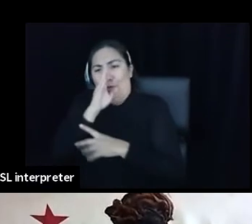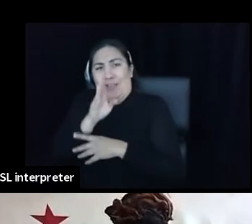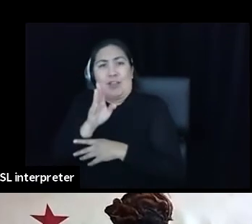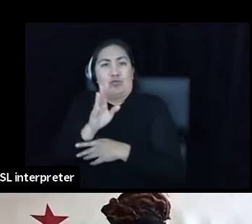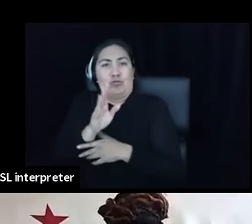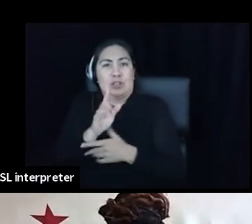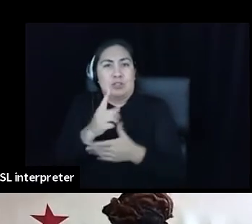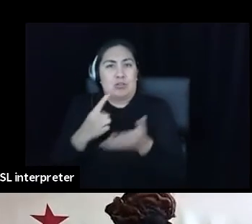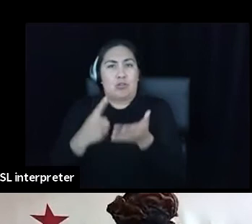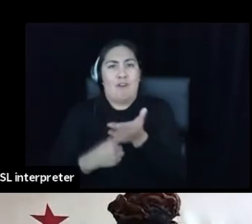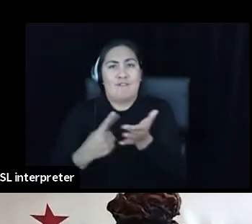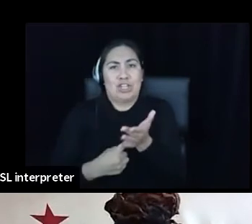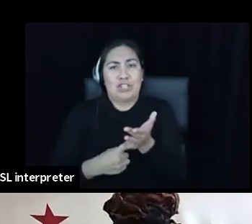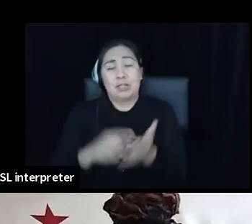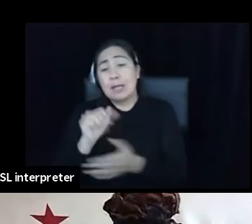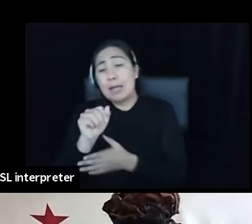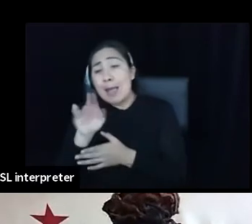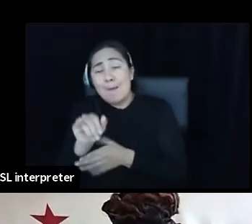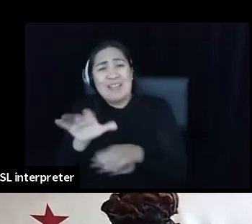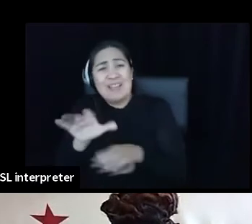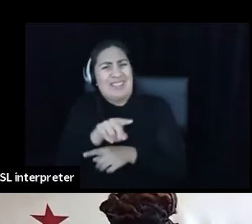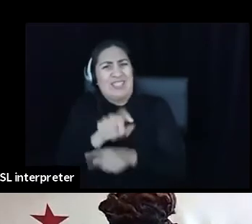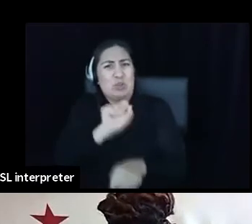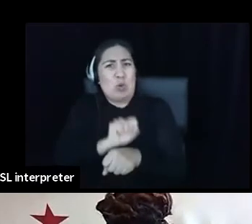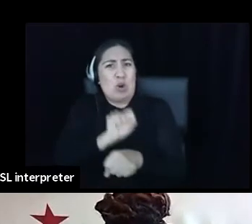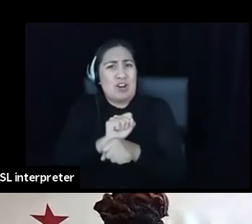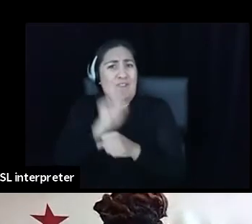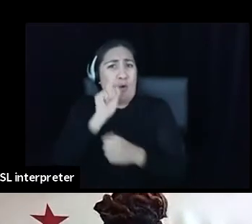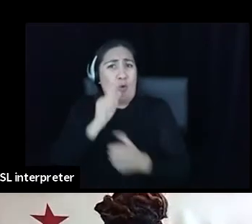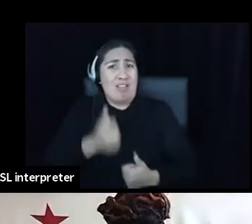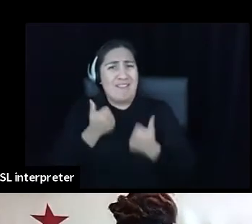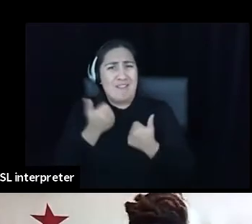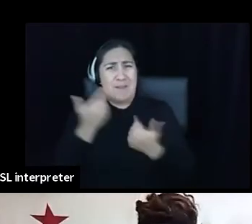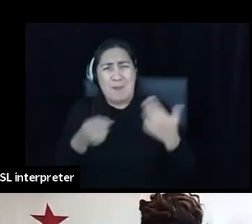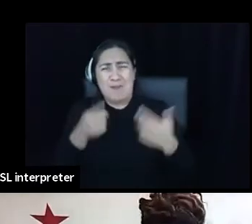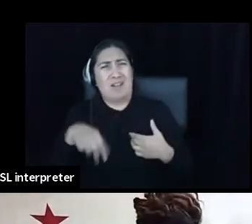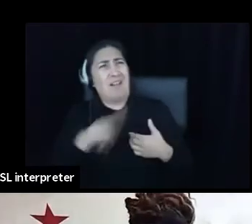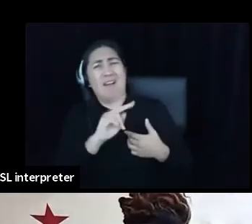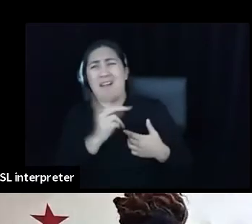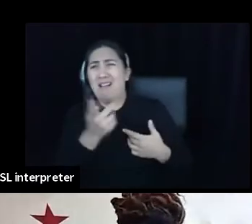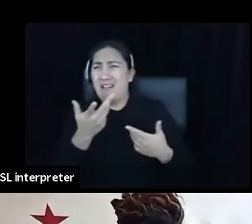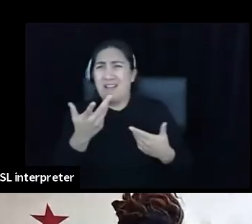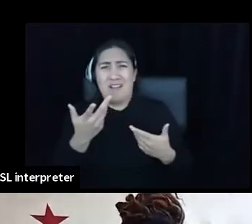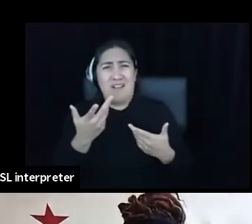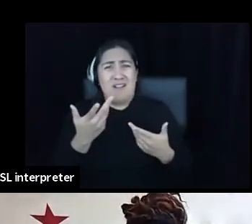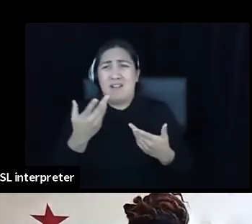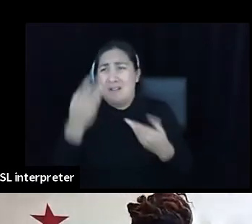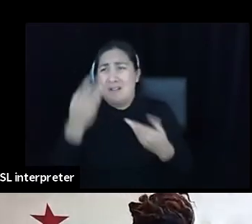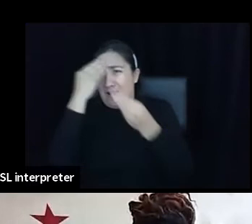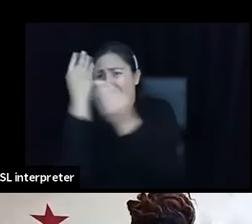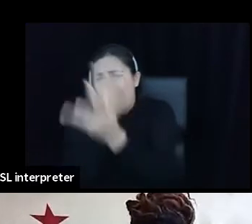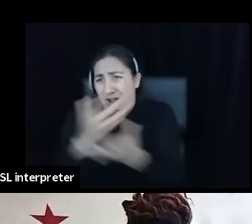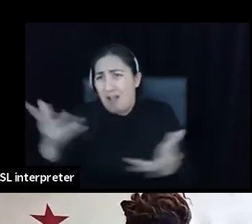work for a living, and it might look like she just gave it all away to hundreds, if not thousands of folks.